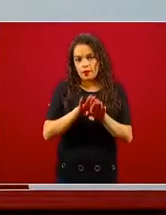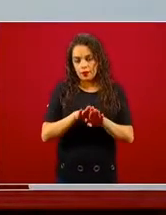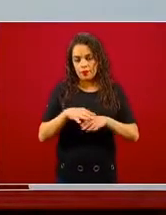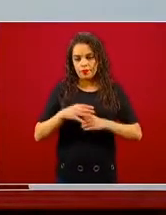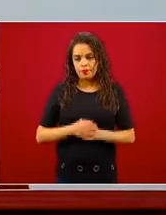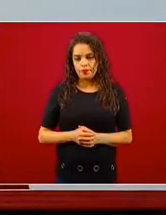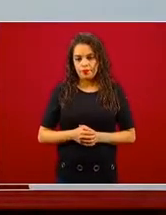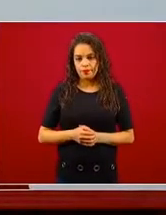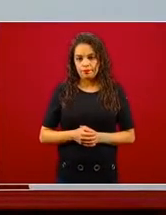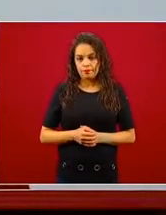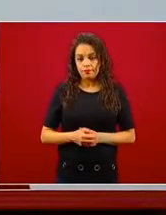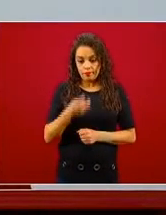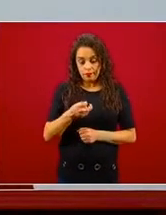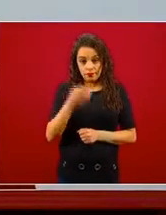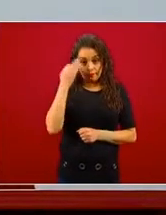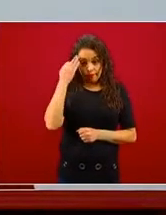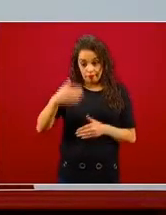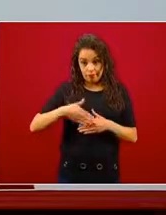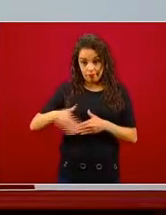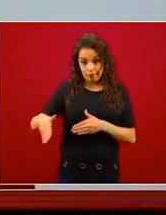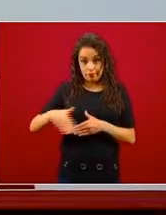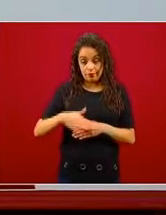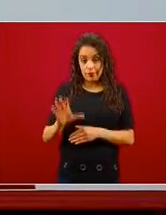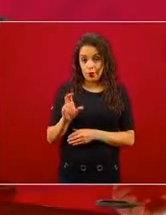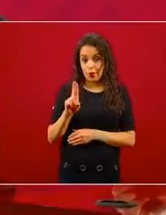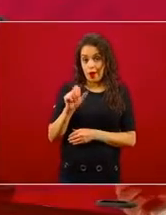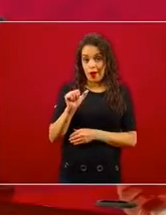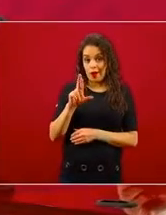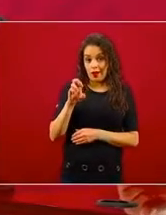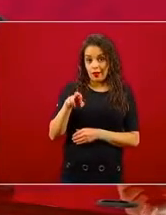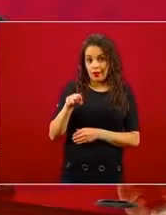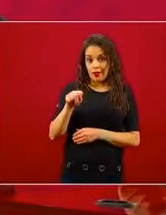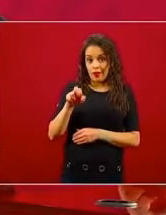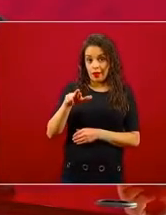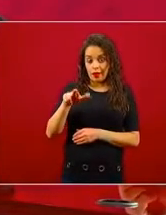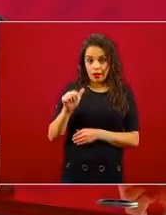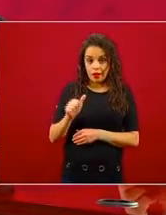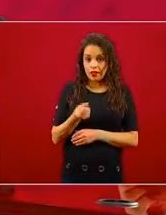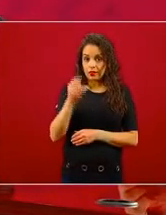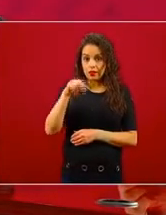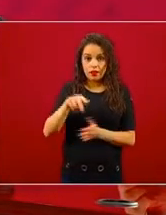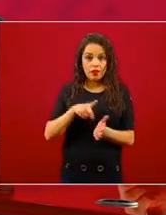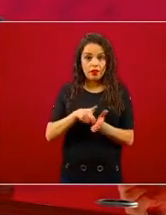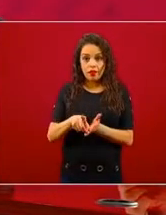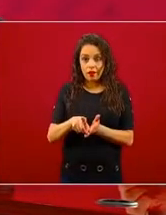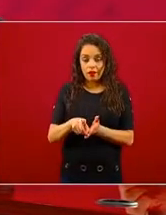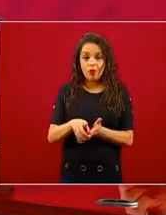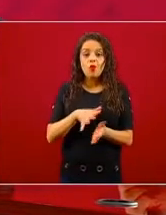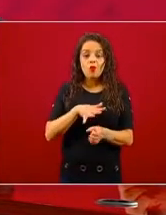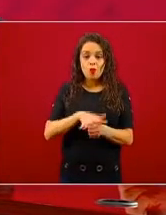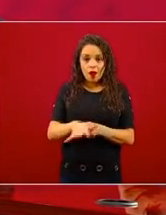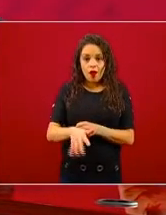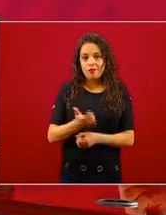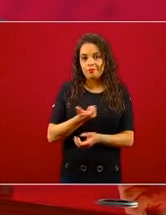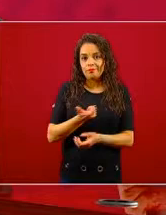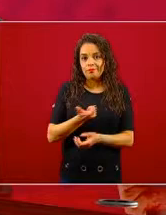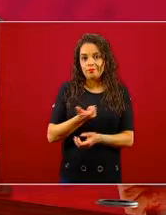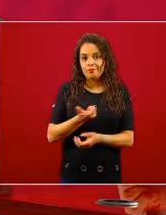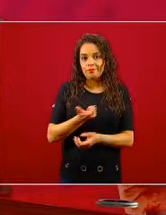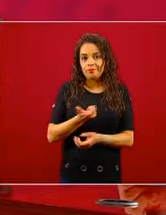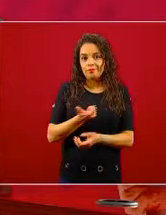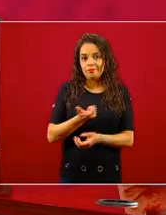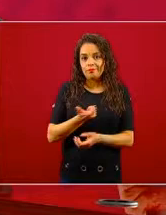unfairly dismissed from their jobs in this quarantine where they have no rights, and specifically